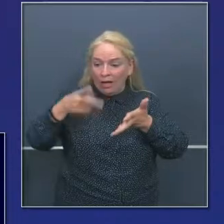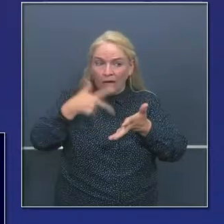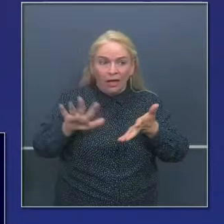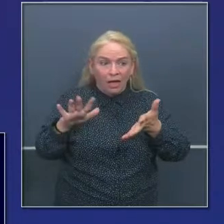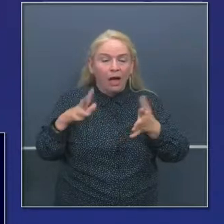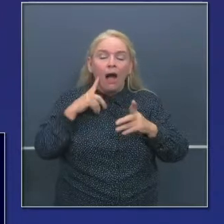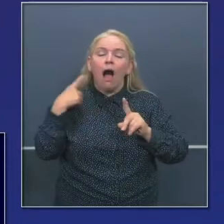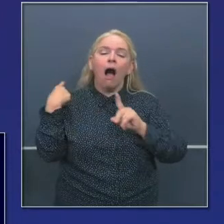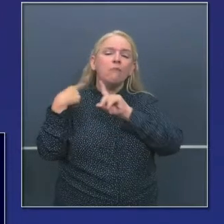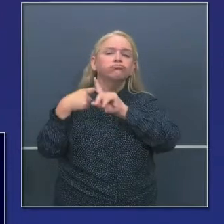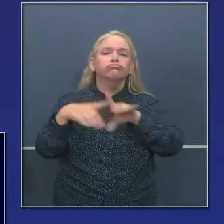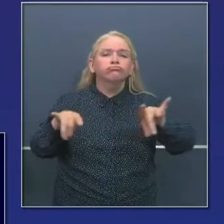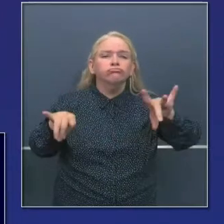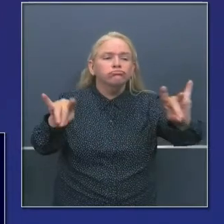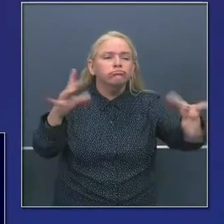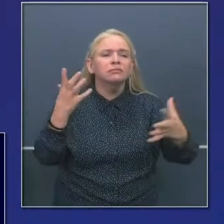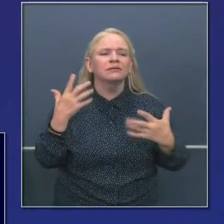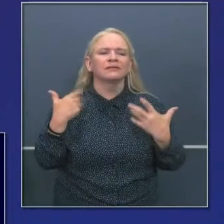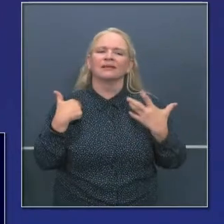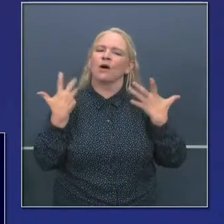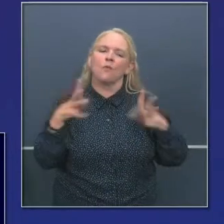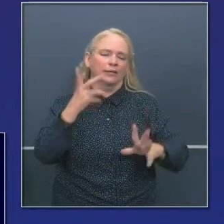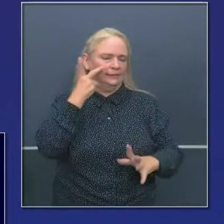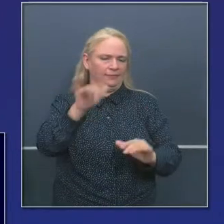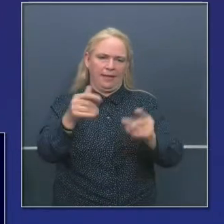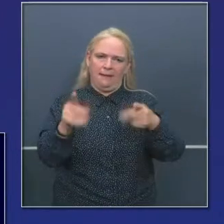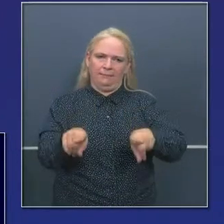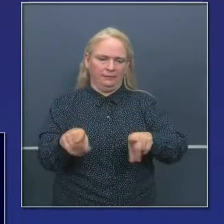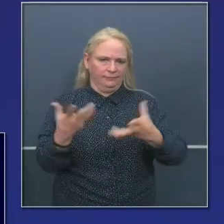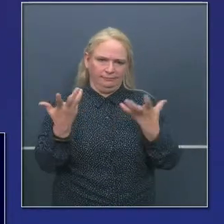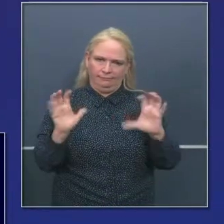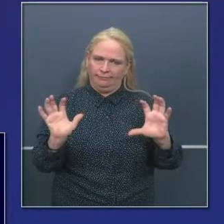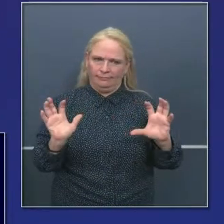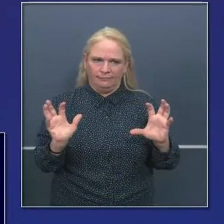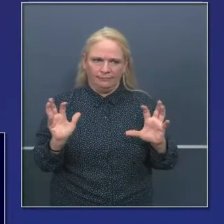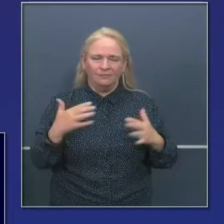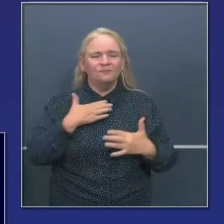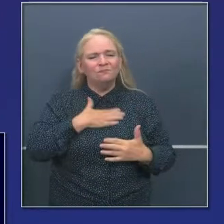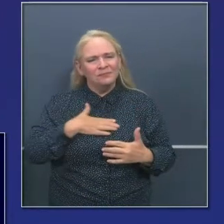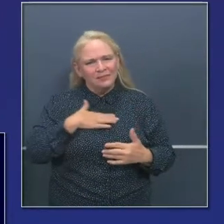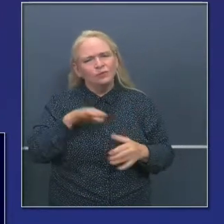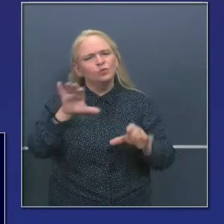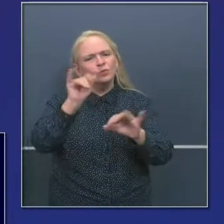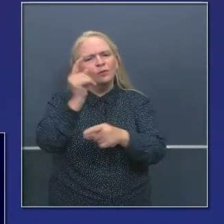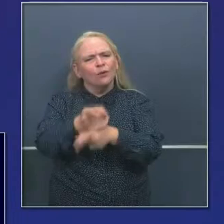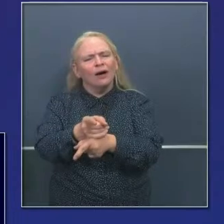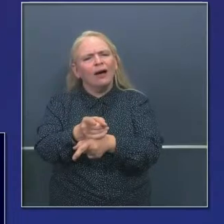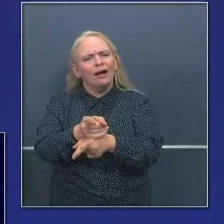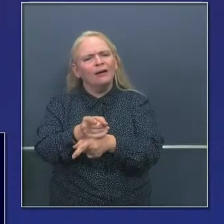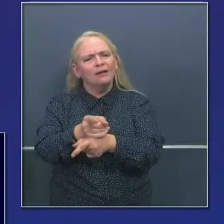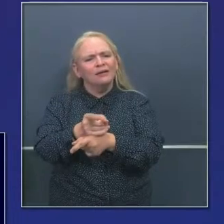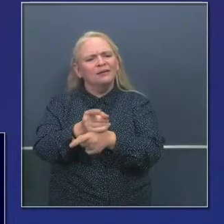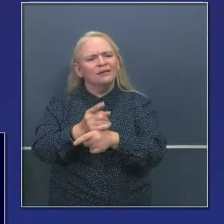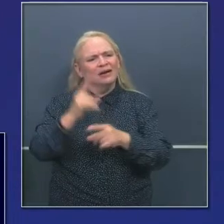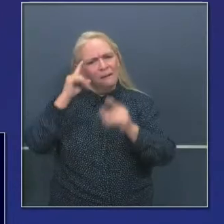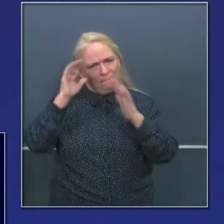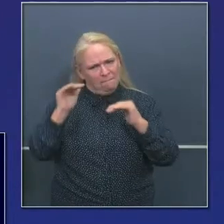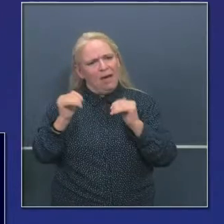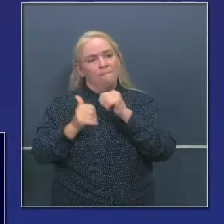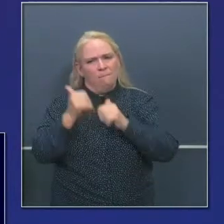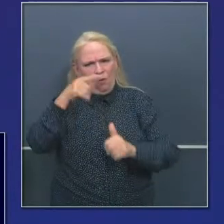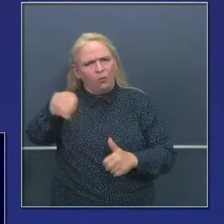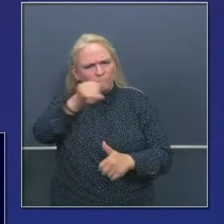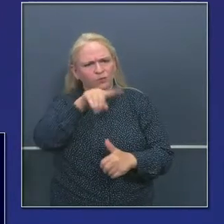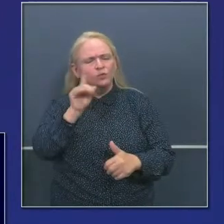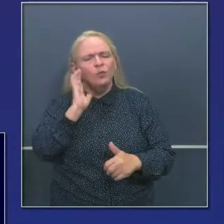spike yet again. I want to just encourage people, as always, to do the right thing, and we expect the vast majority. It's demonstrable on the